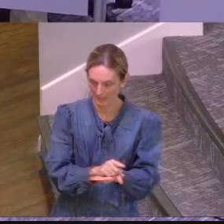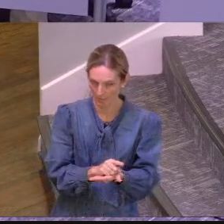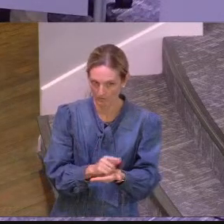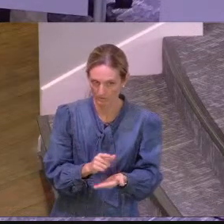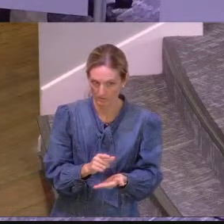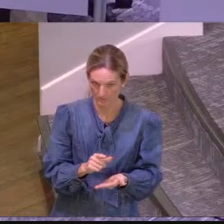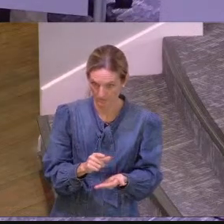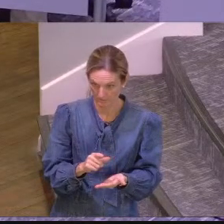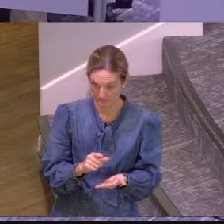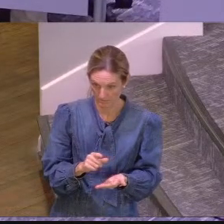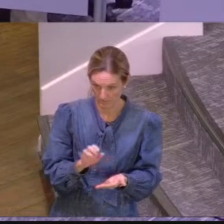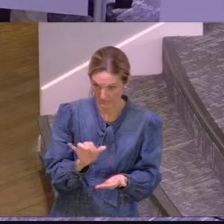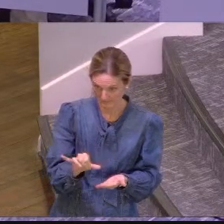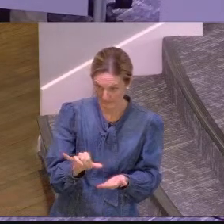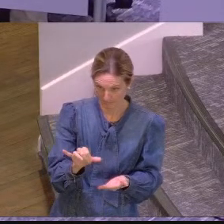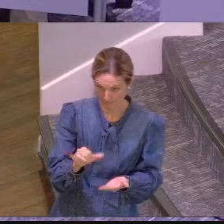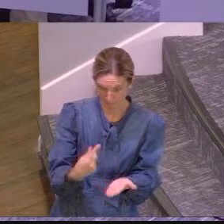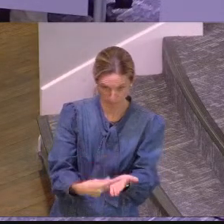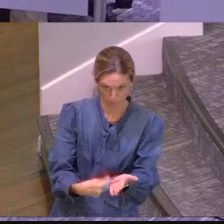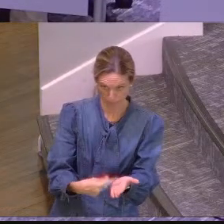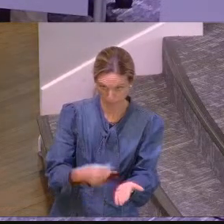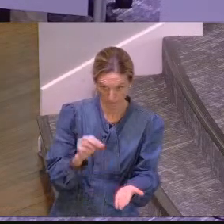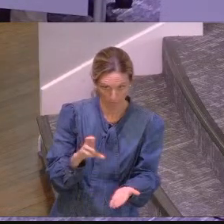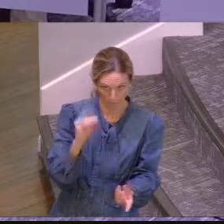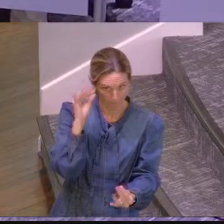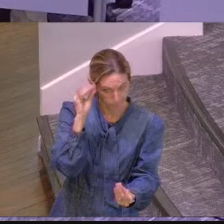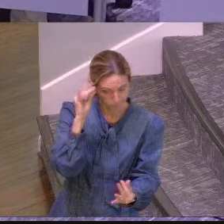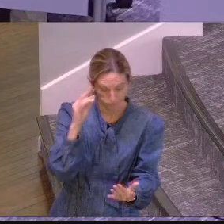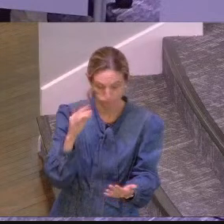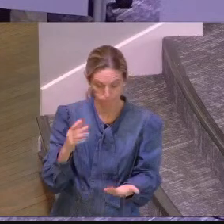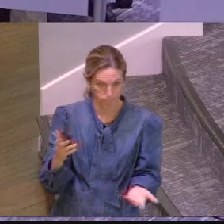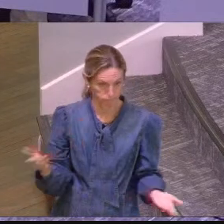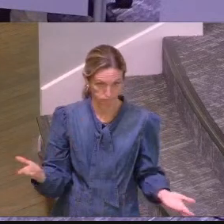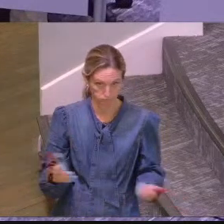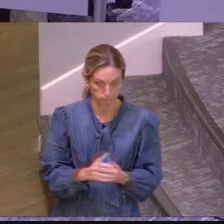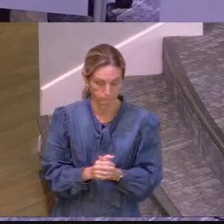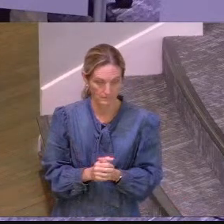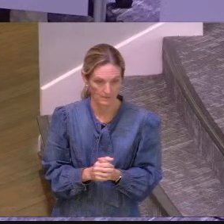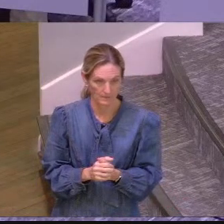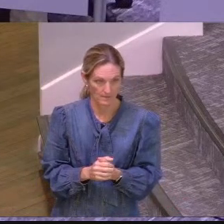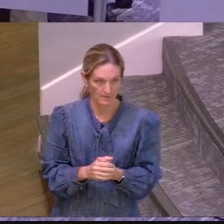Has that been thought of or talked about at all?